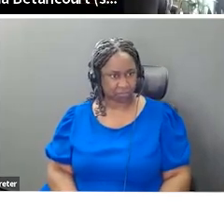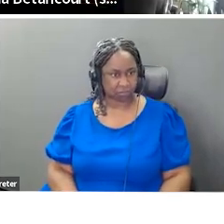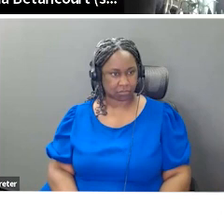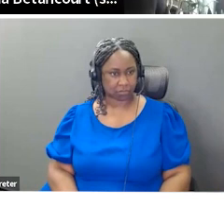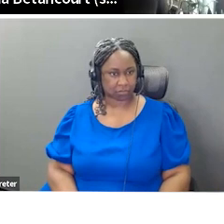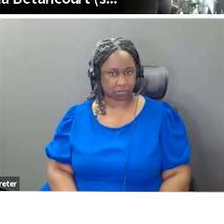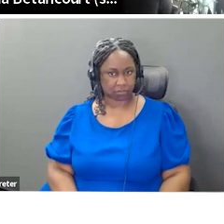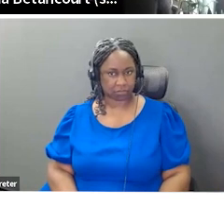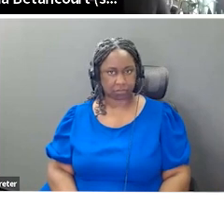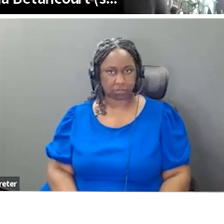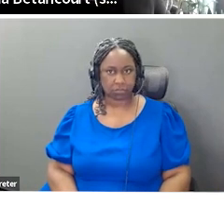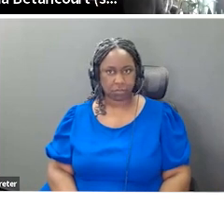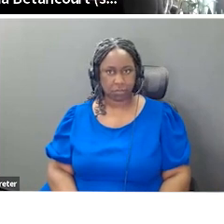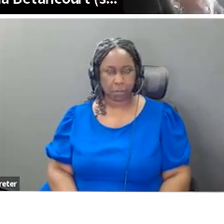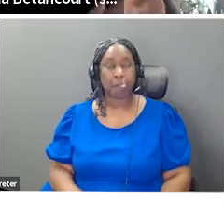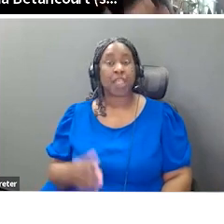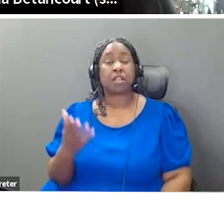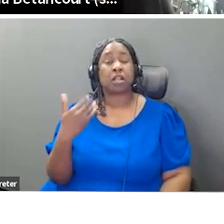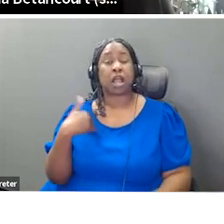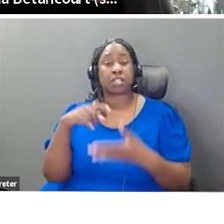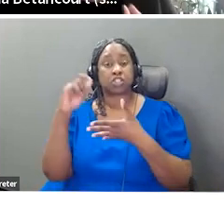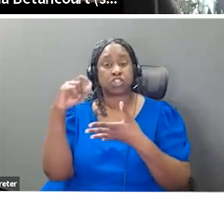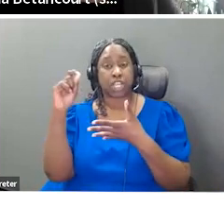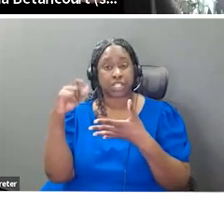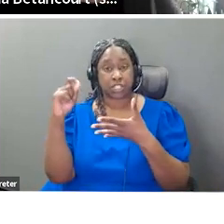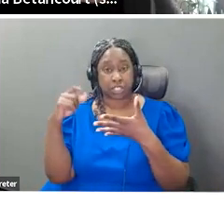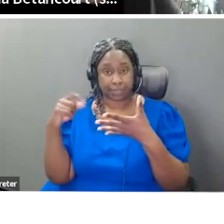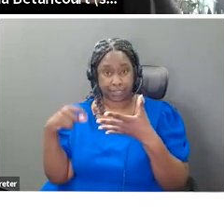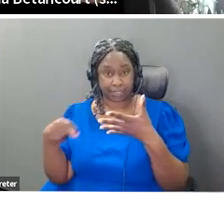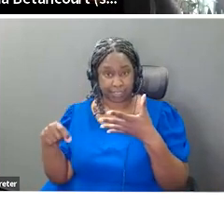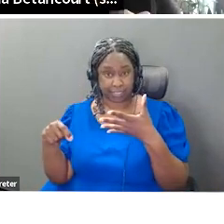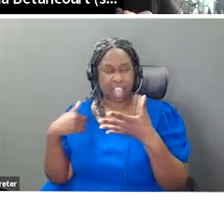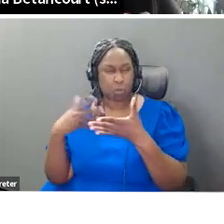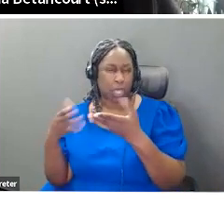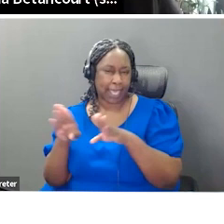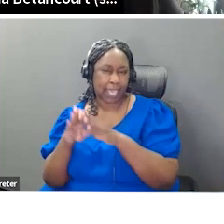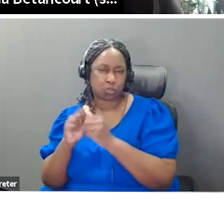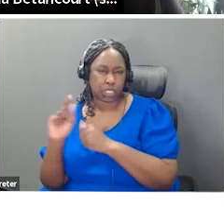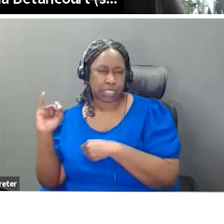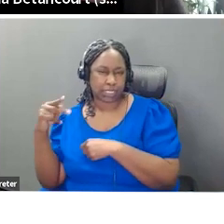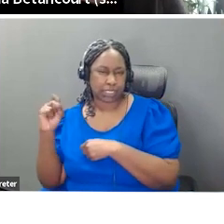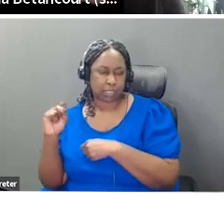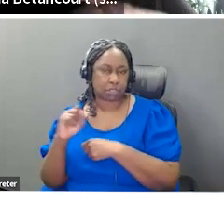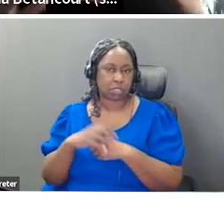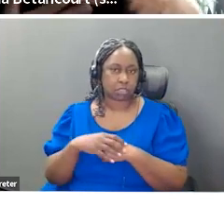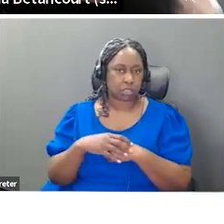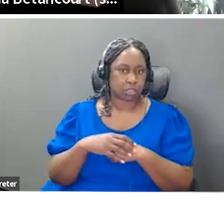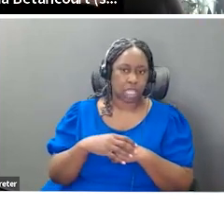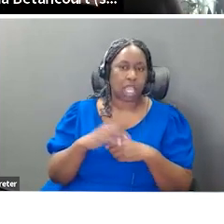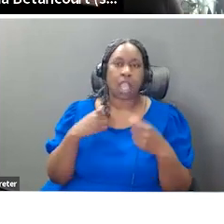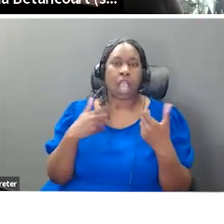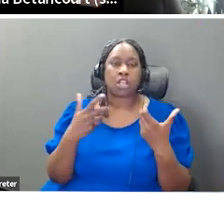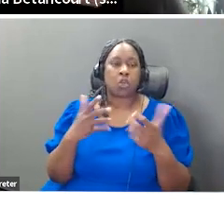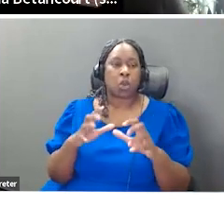So I use a checklist, and I'll kind of close out with some tips in just a second. And this is not to sort of fill a